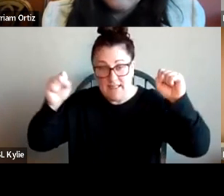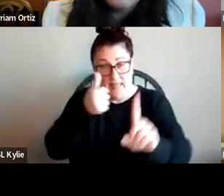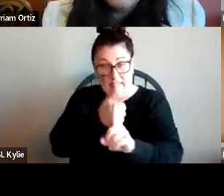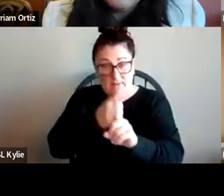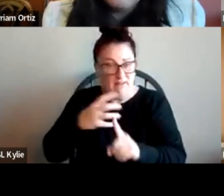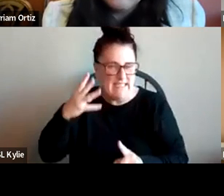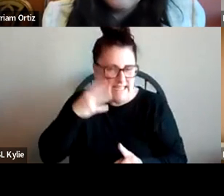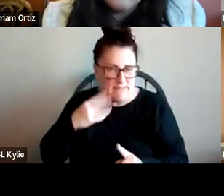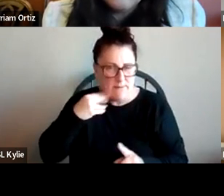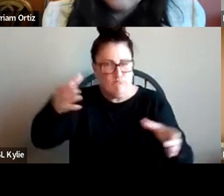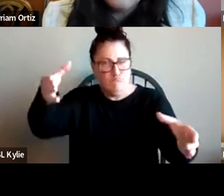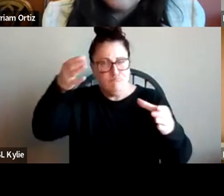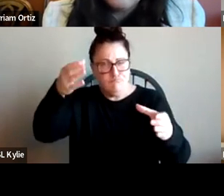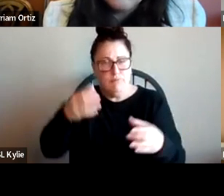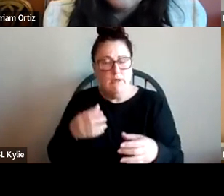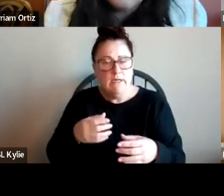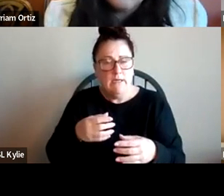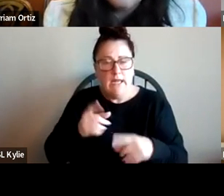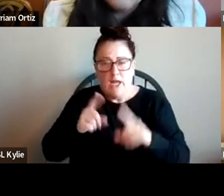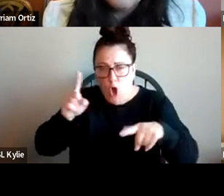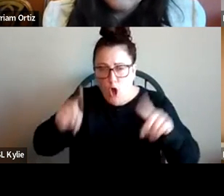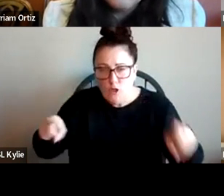experienced in alternate education